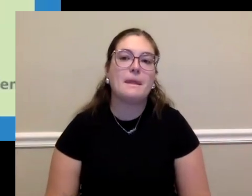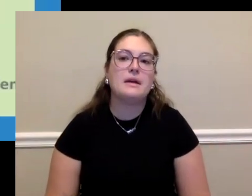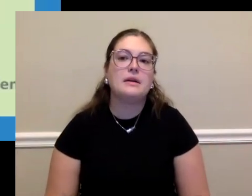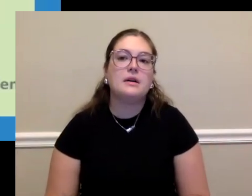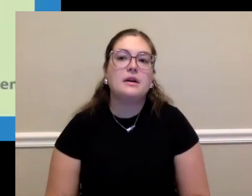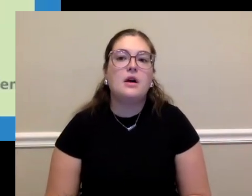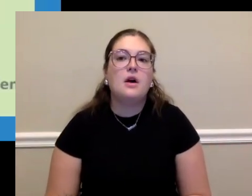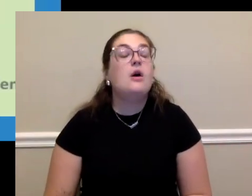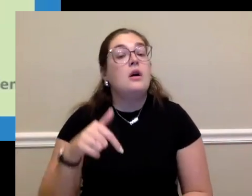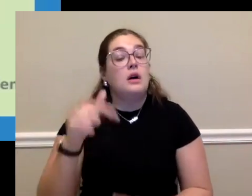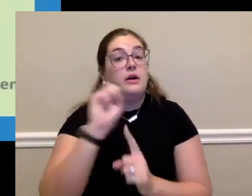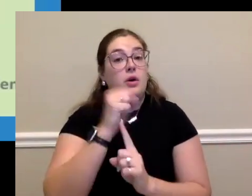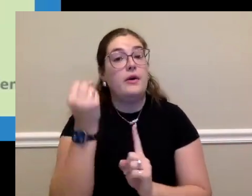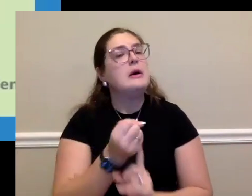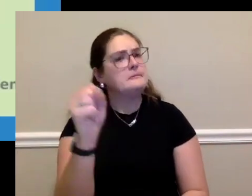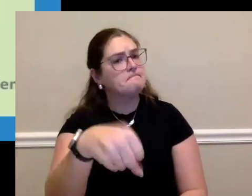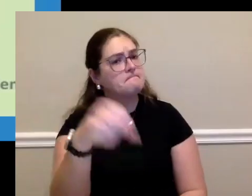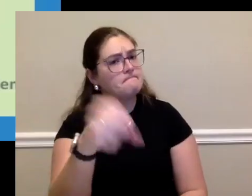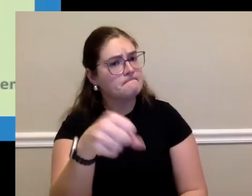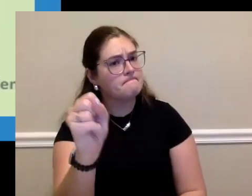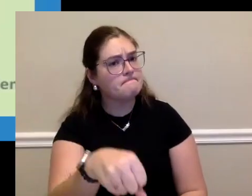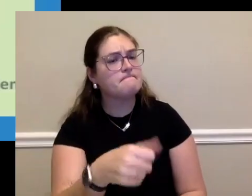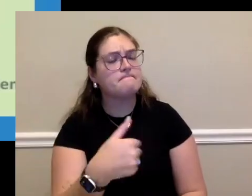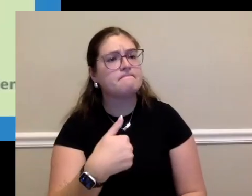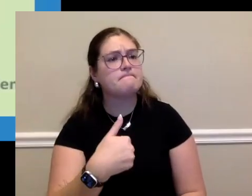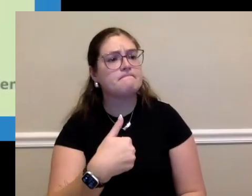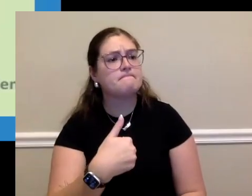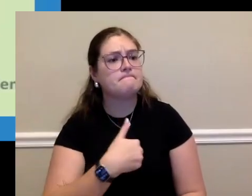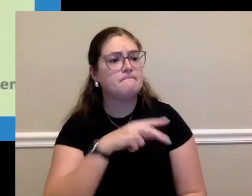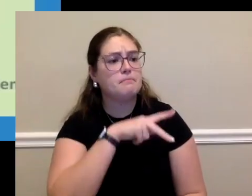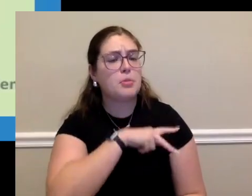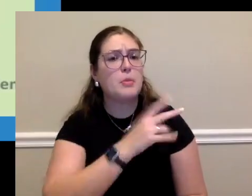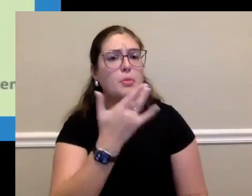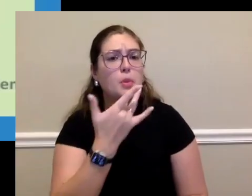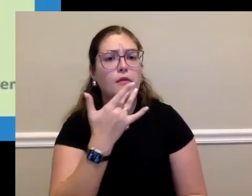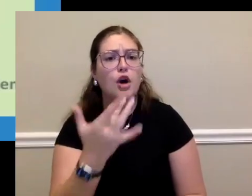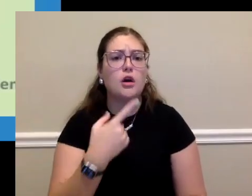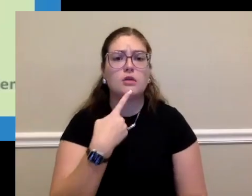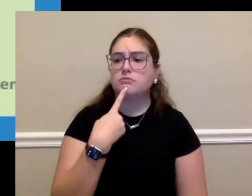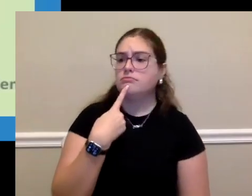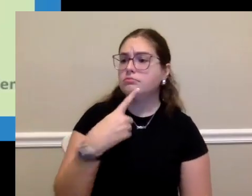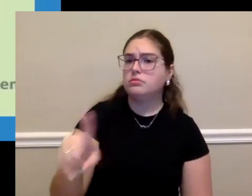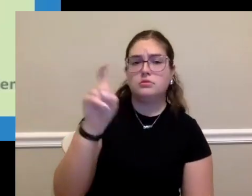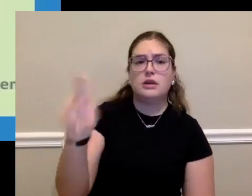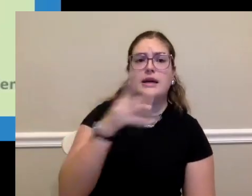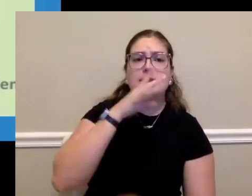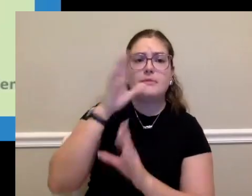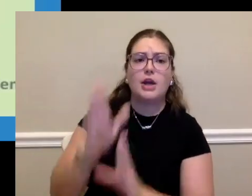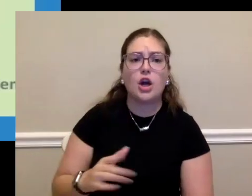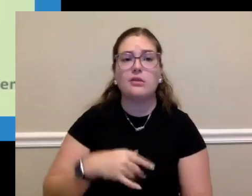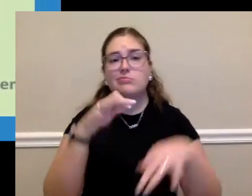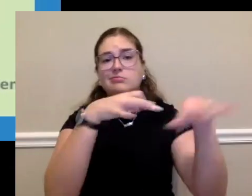case like this, yes, I would prefer to punt it back to the speaker and Mhm. explain the